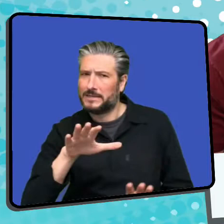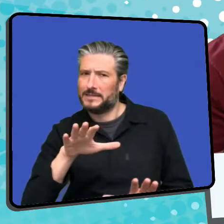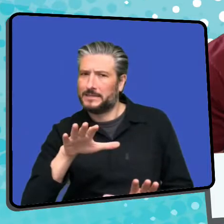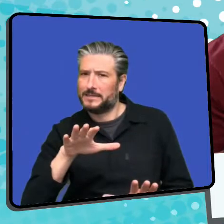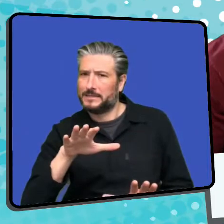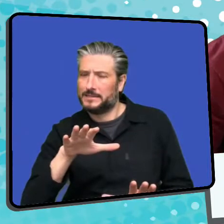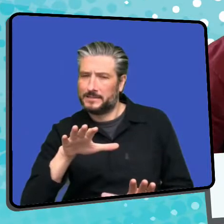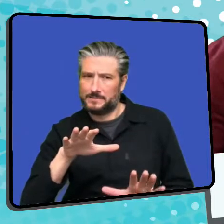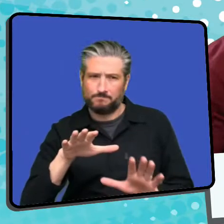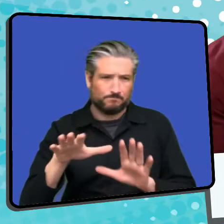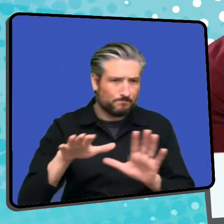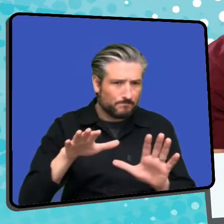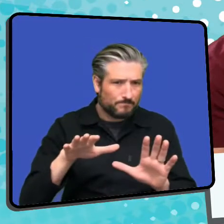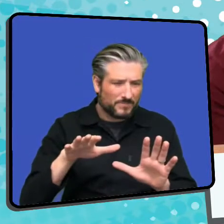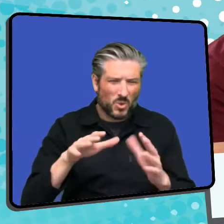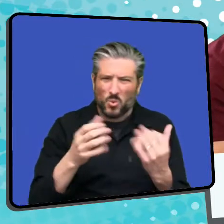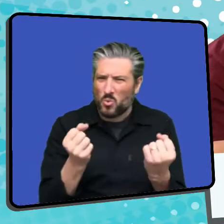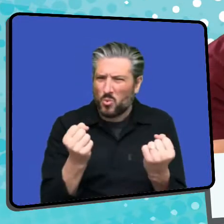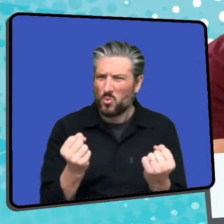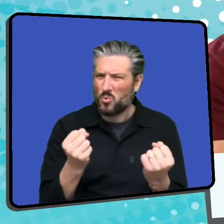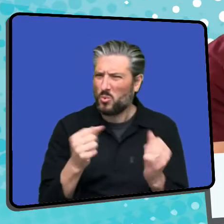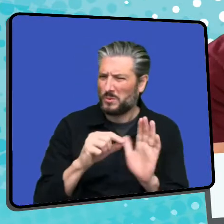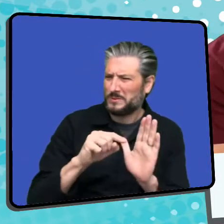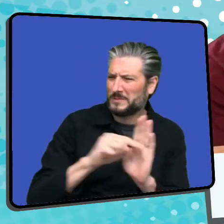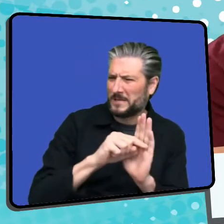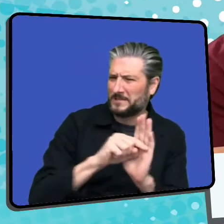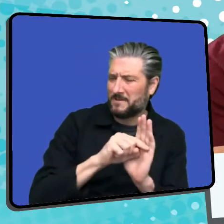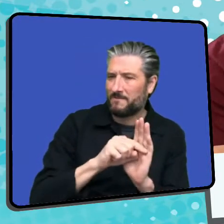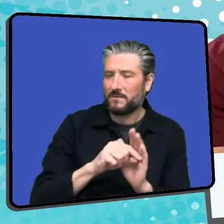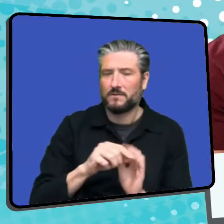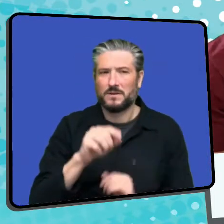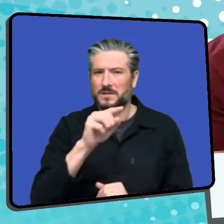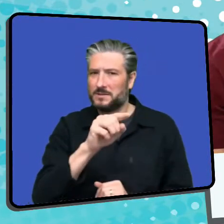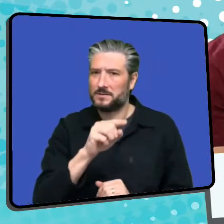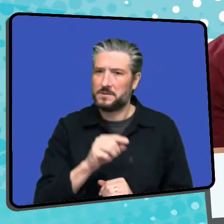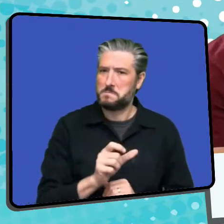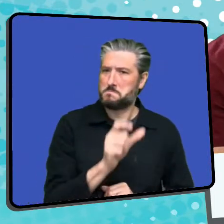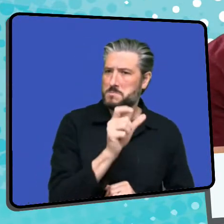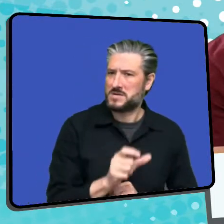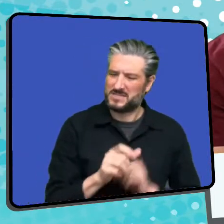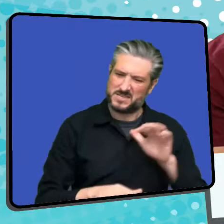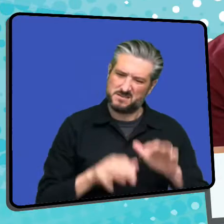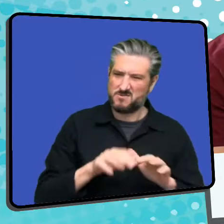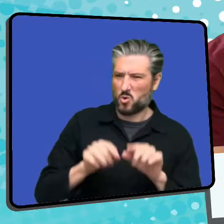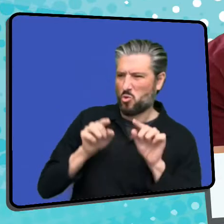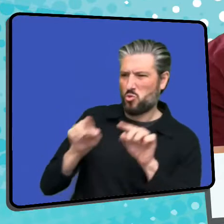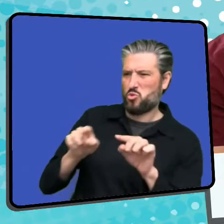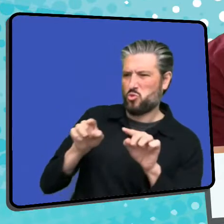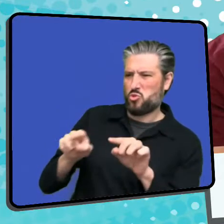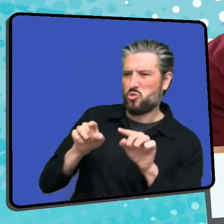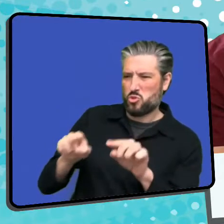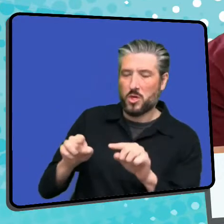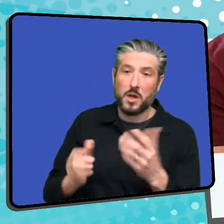extremely negative, posted by a malicious user to inflate or damage a company's